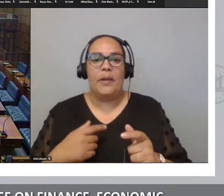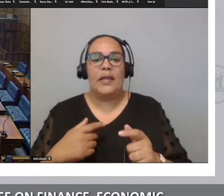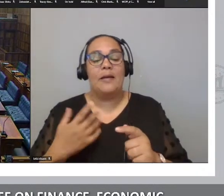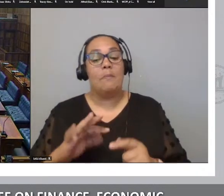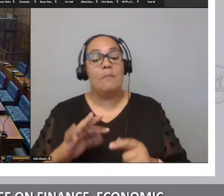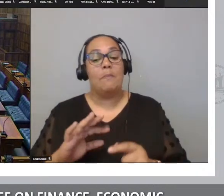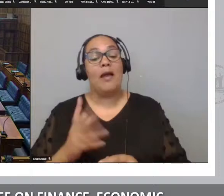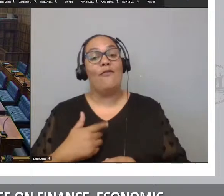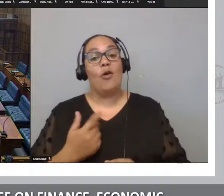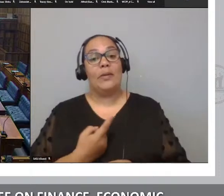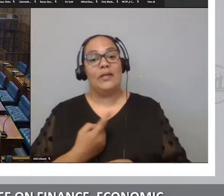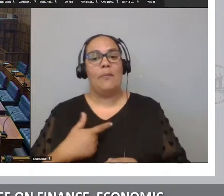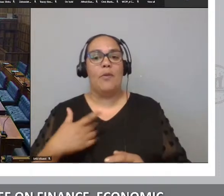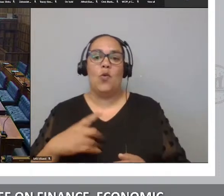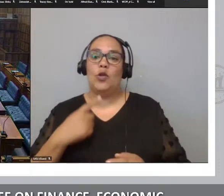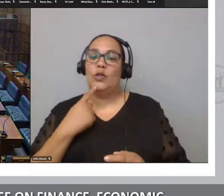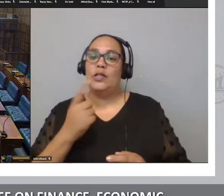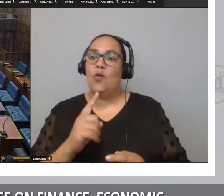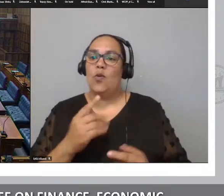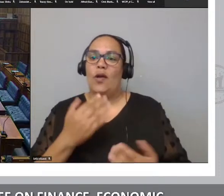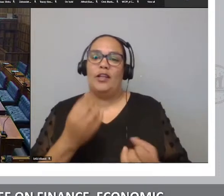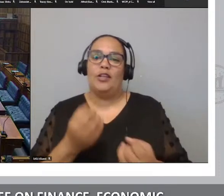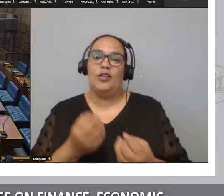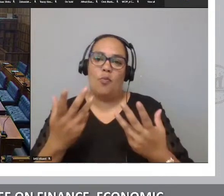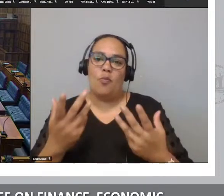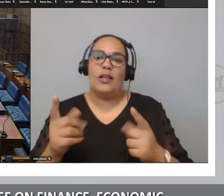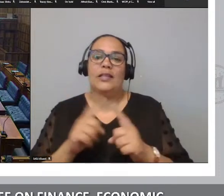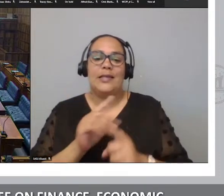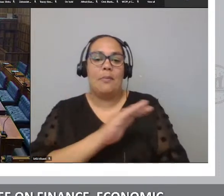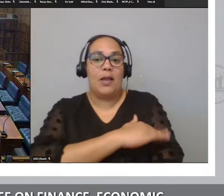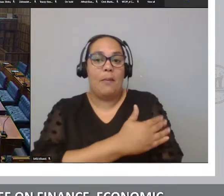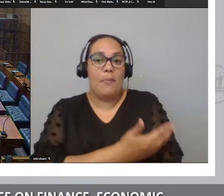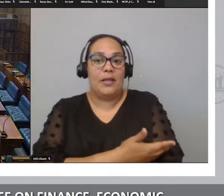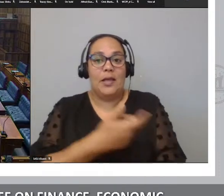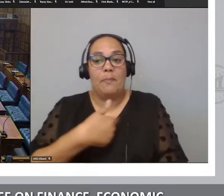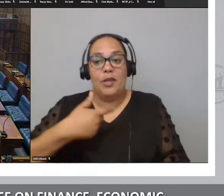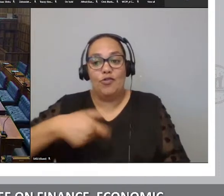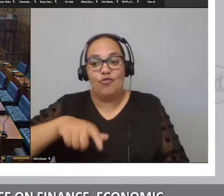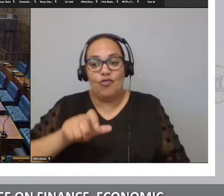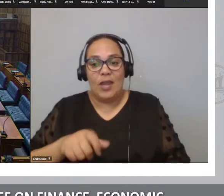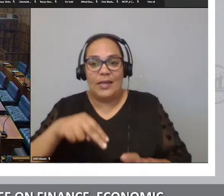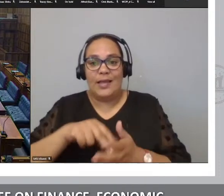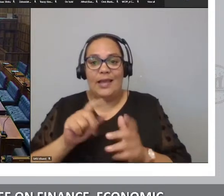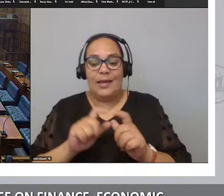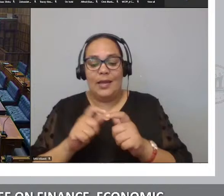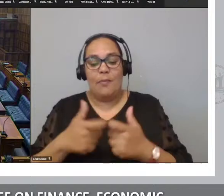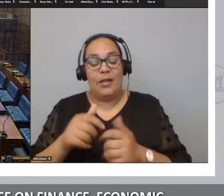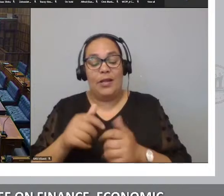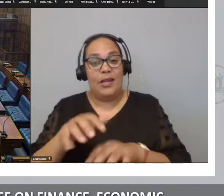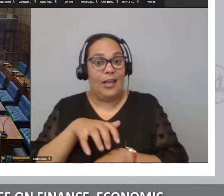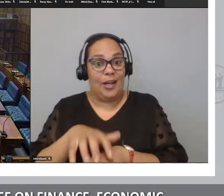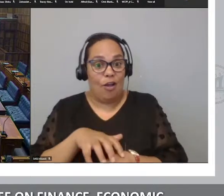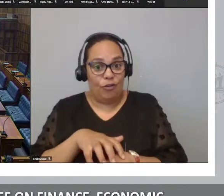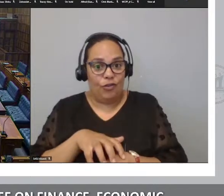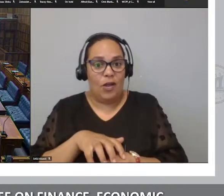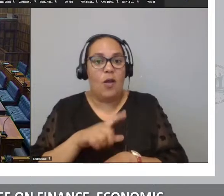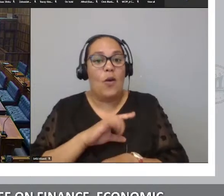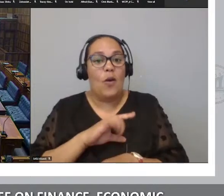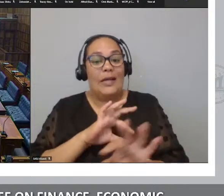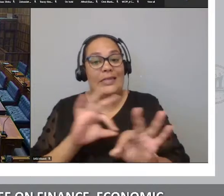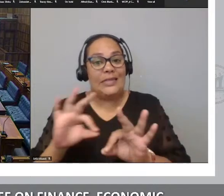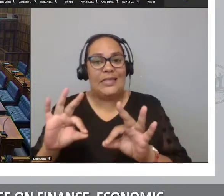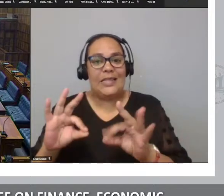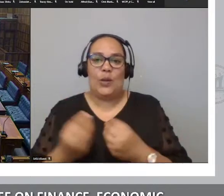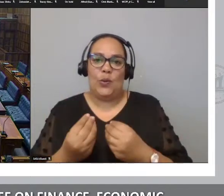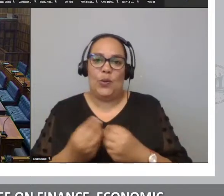much also in my capacity as chair of the standing committee on agriculture because those are the goods that are really time